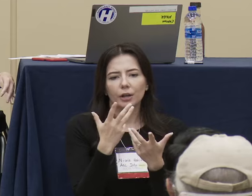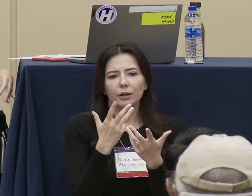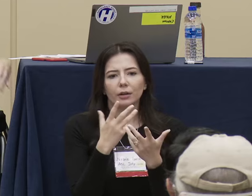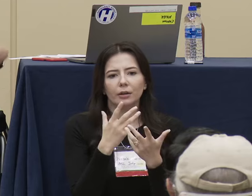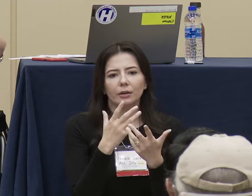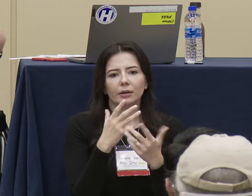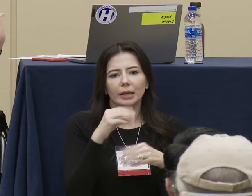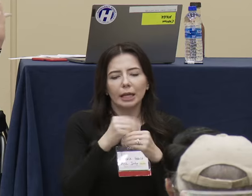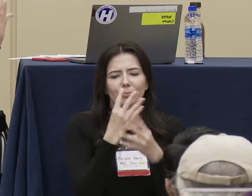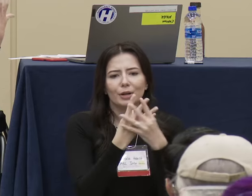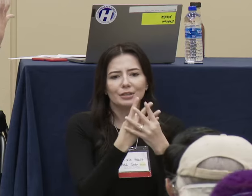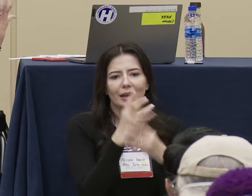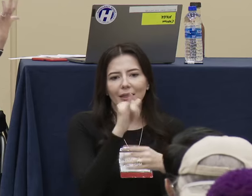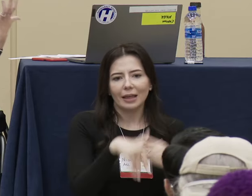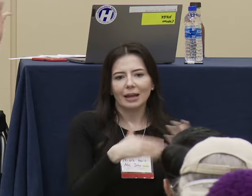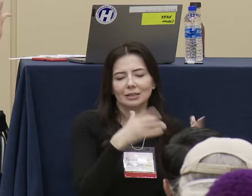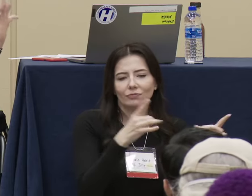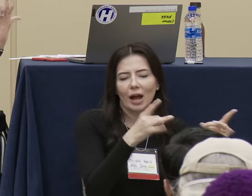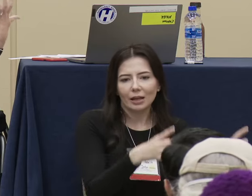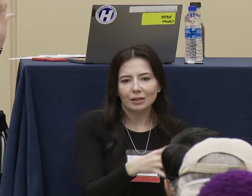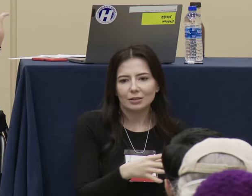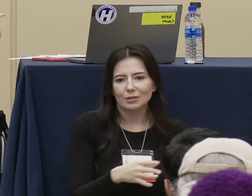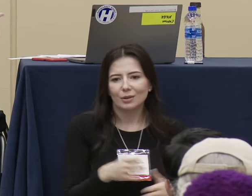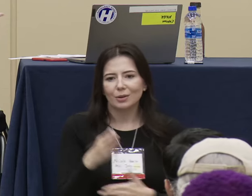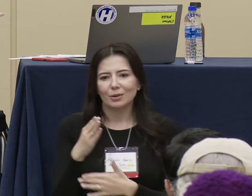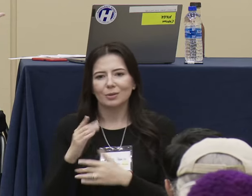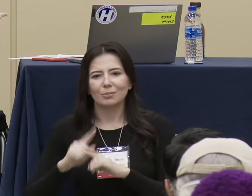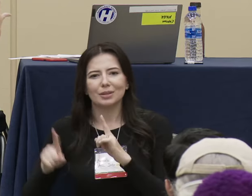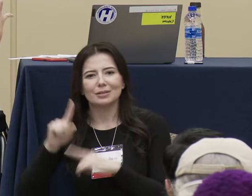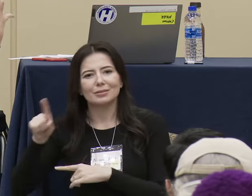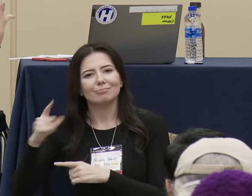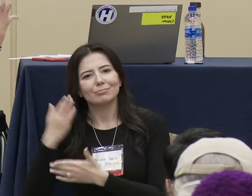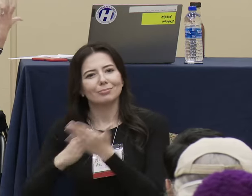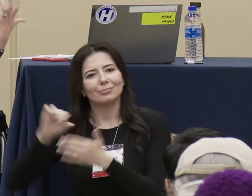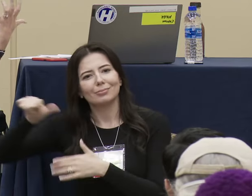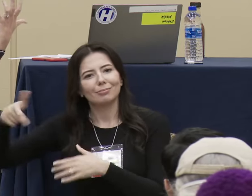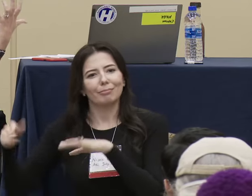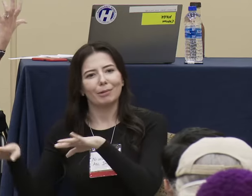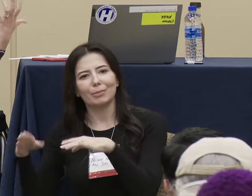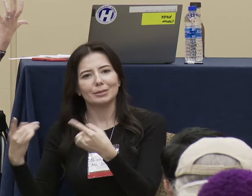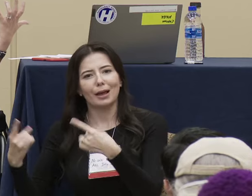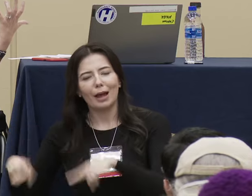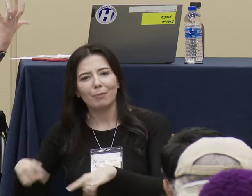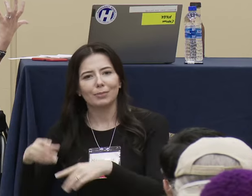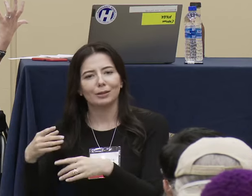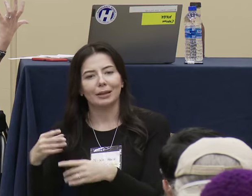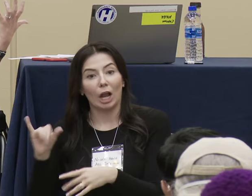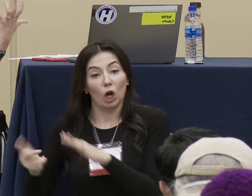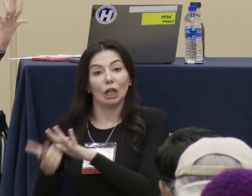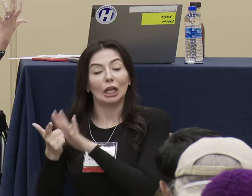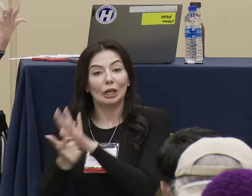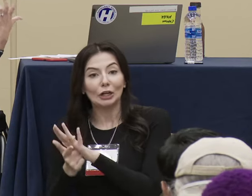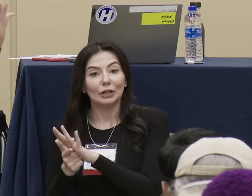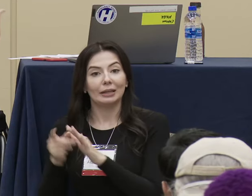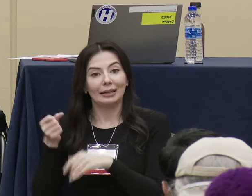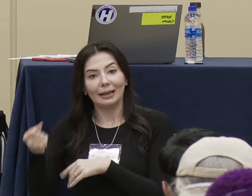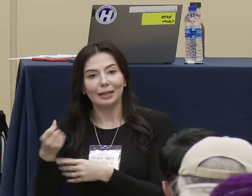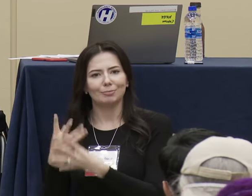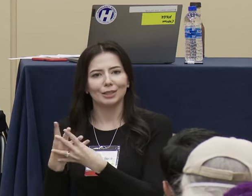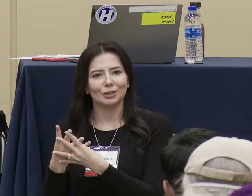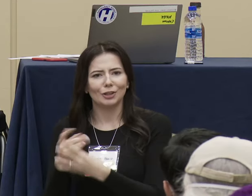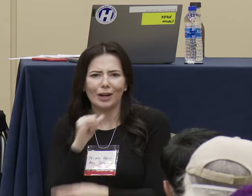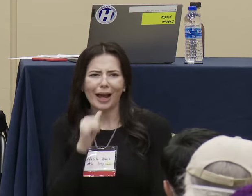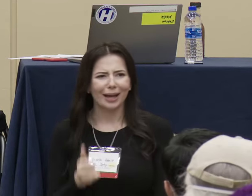problematic. And so, as abolitionists say, the real serial killer is the state. And I